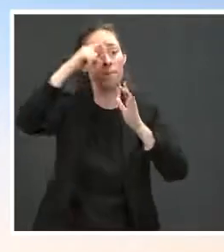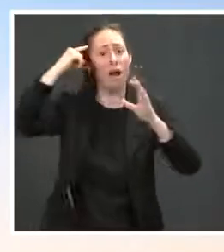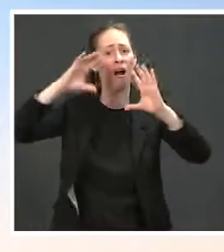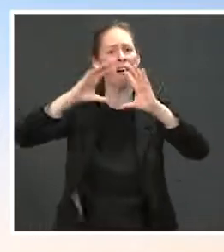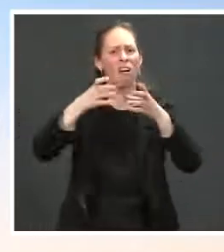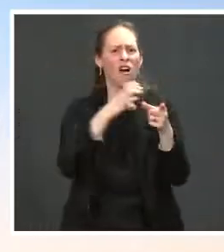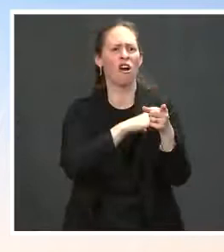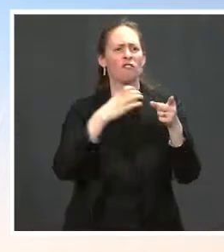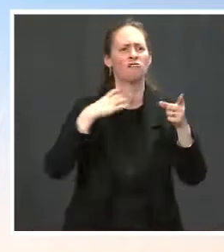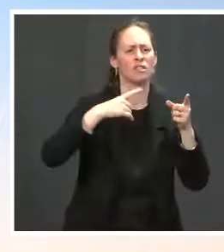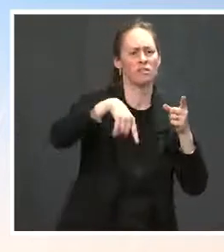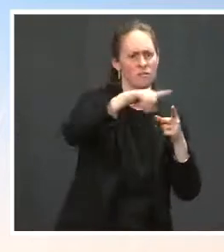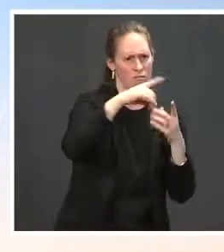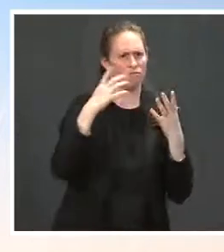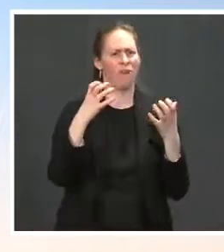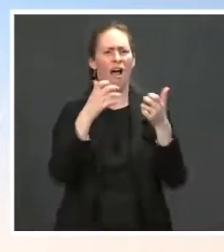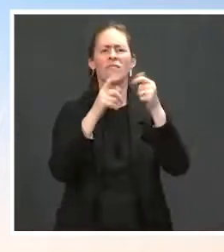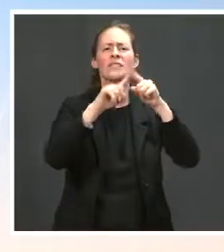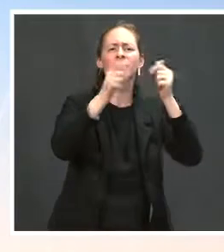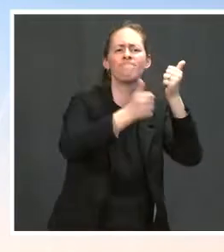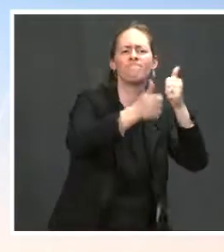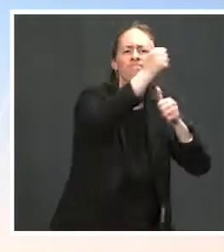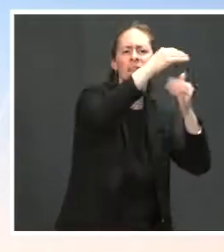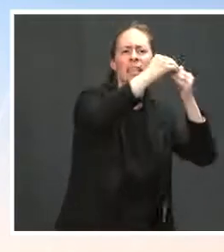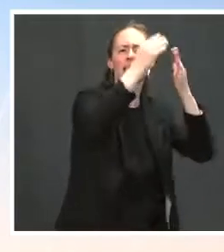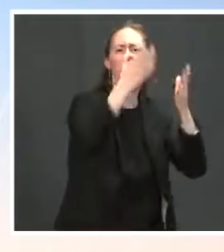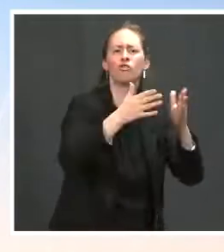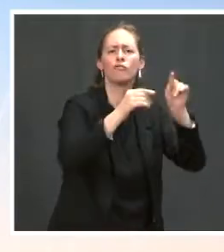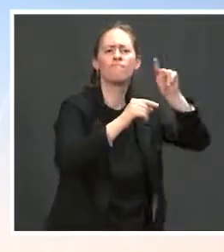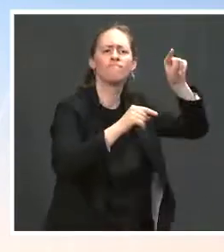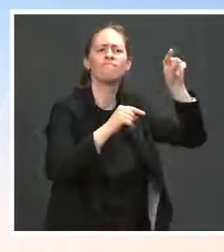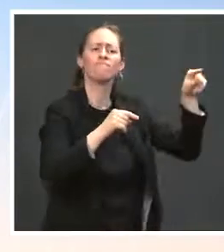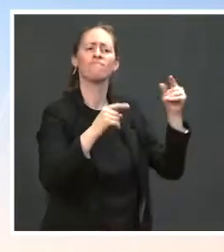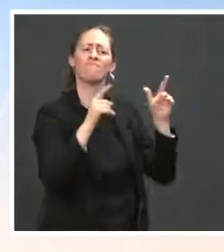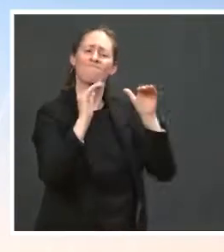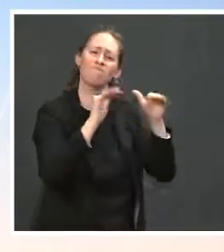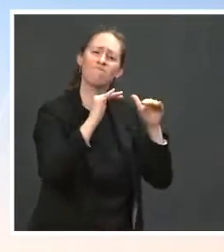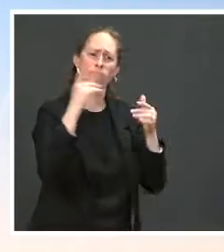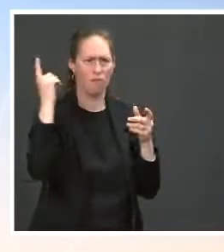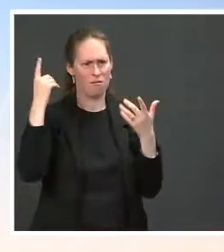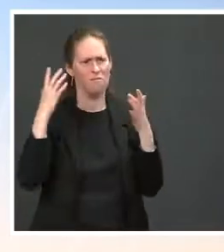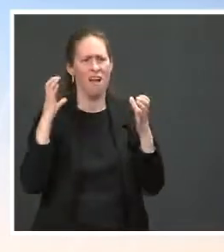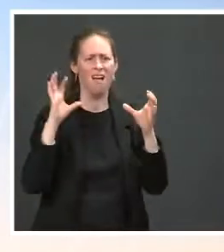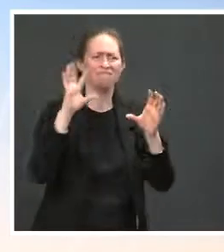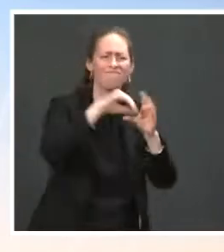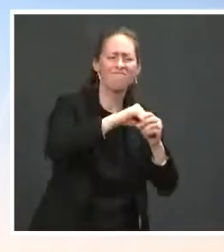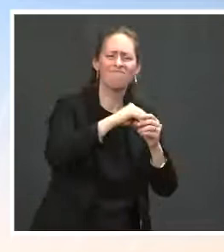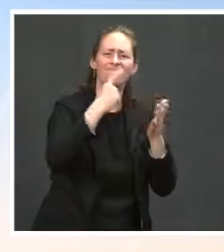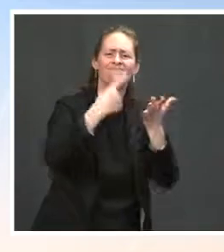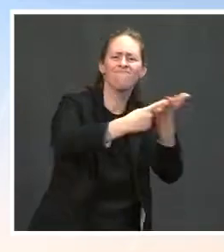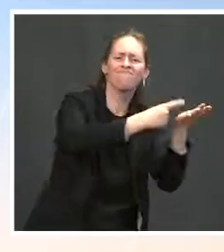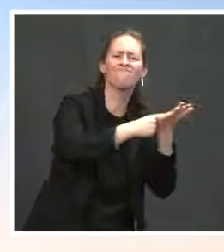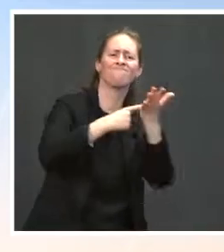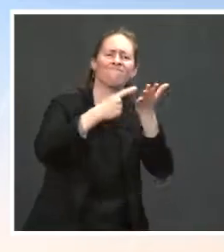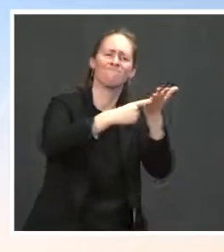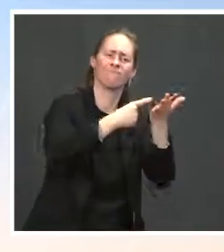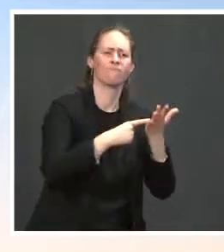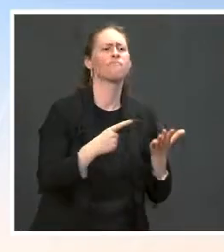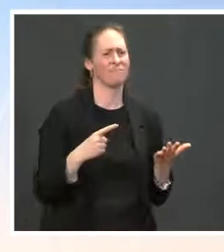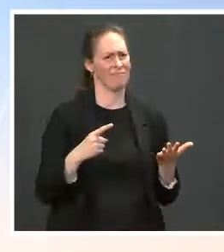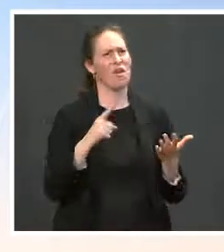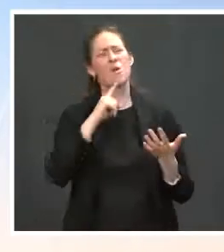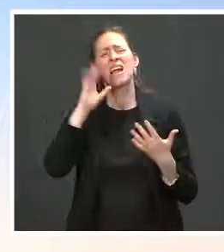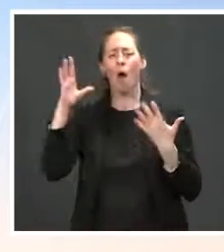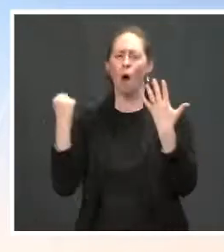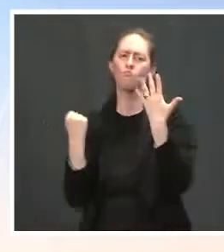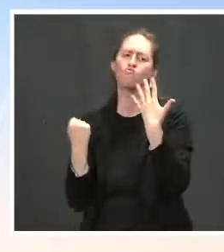his administration to remain closely involved and engaged in this effort as it moves forward. So I'd say it's absolutely a priority on his mind,